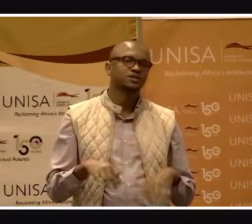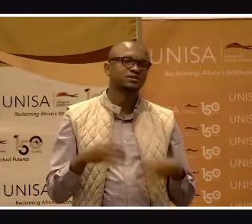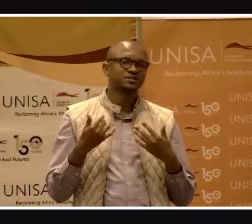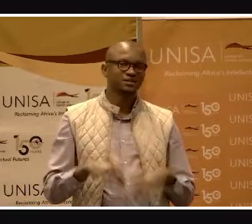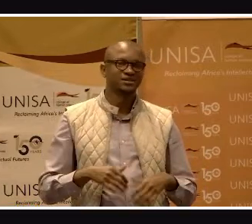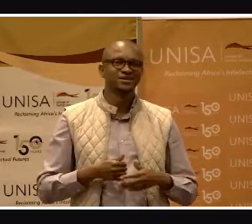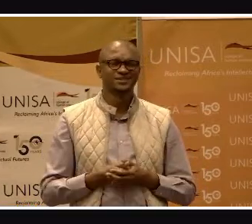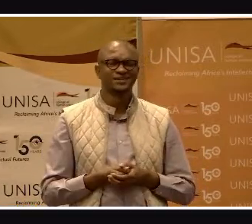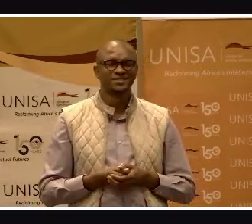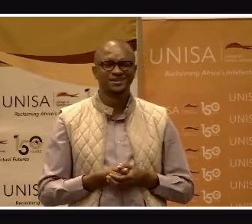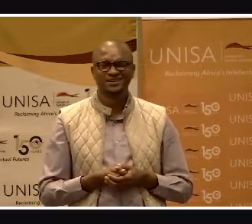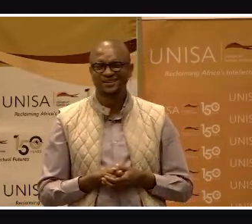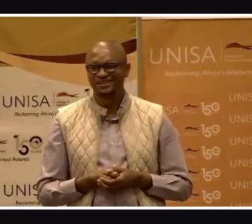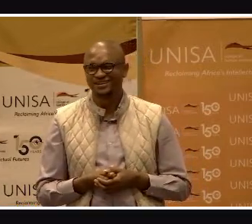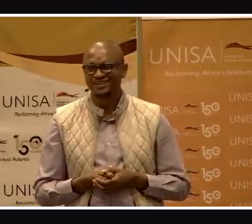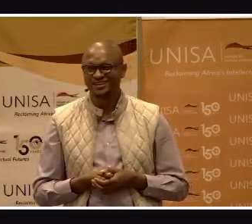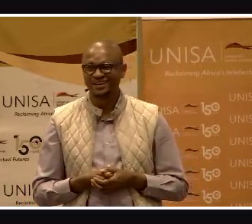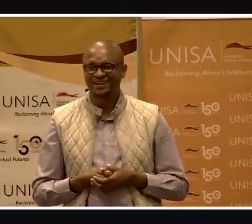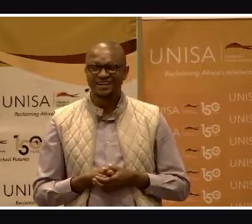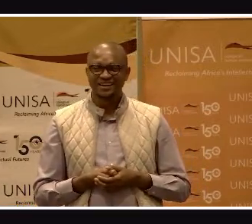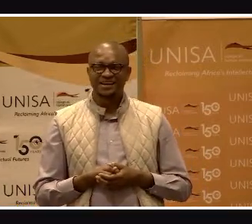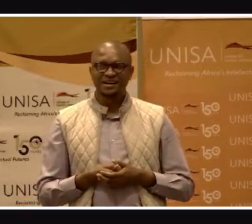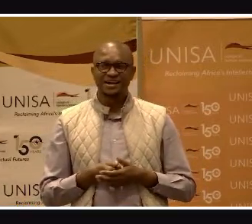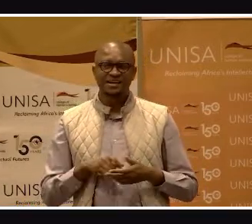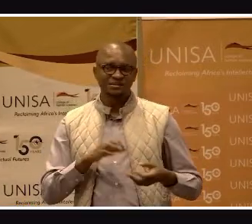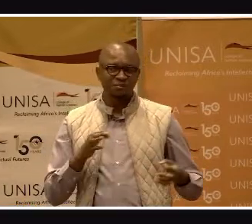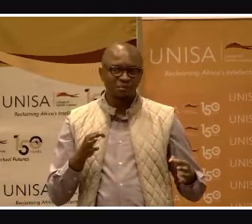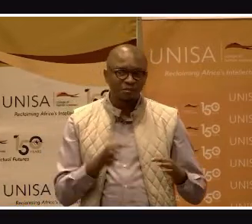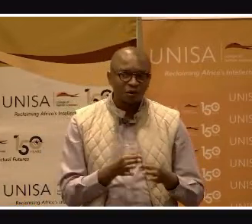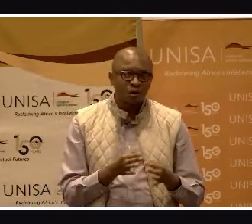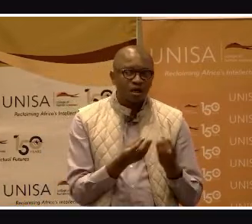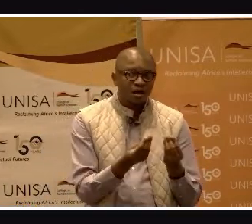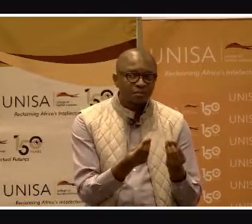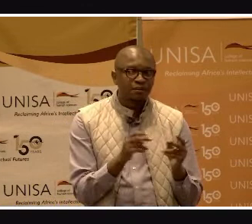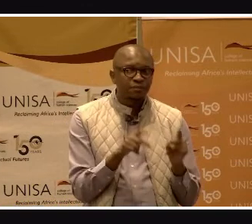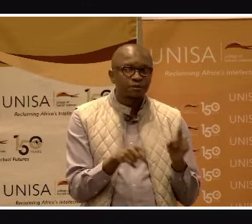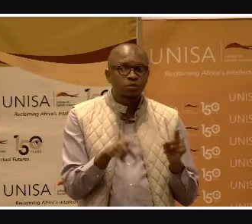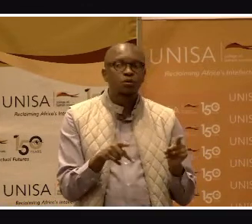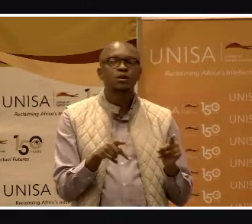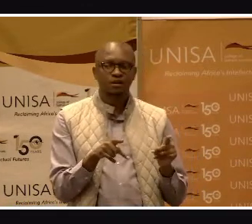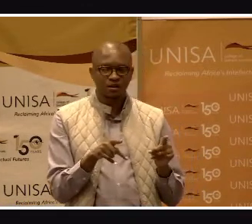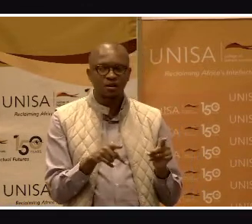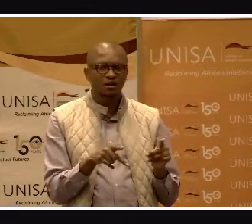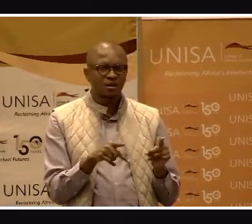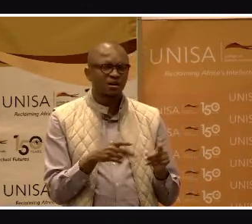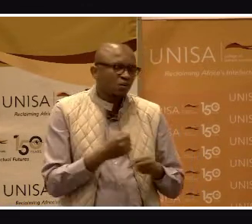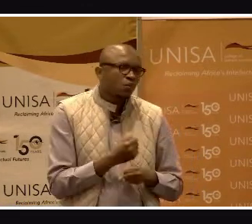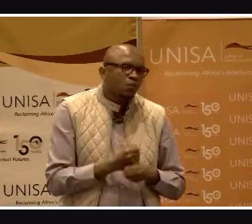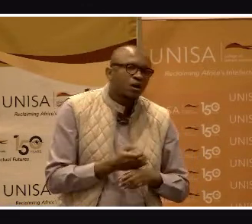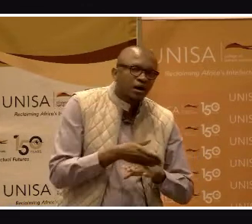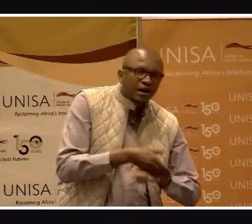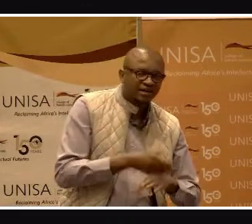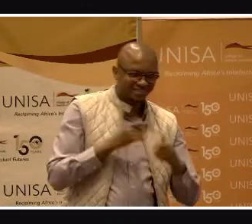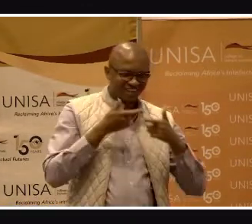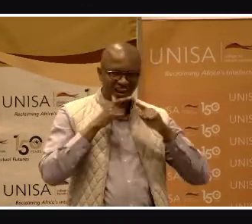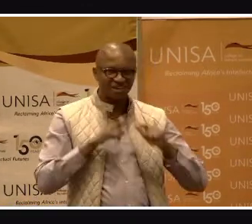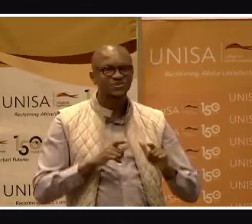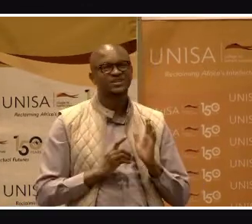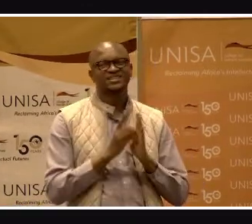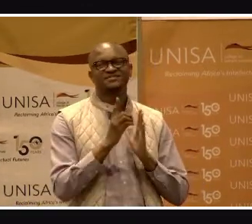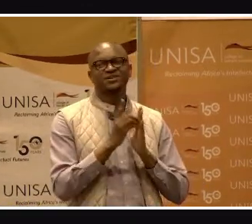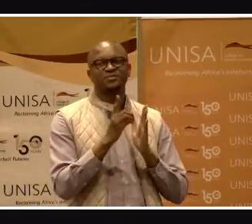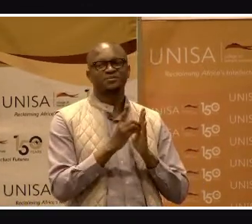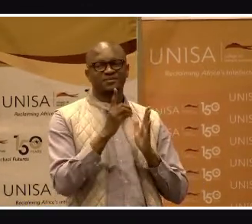order to prevent our linguistic diversity and cultural heritage. It's very, very crucial, very, very important. So, indigenous